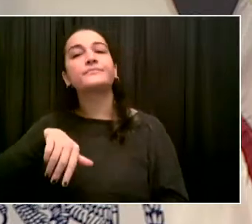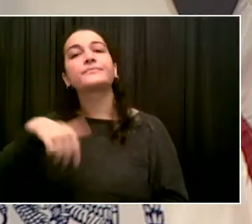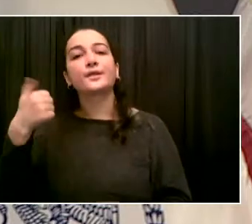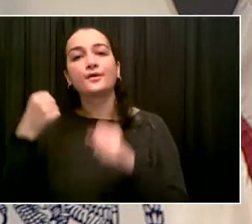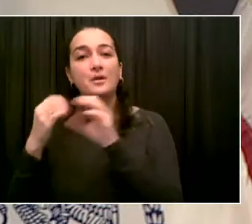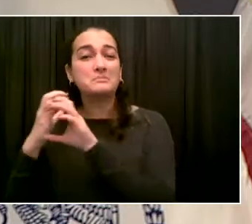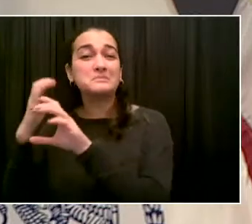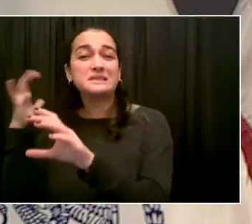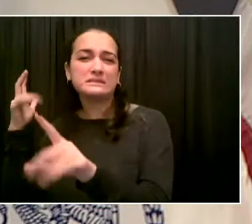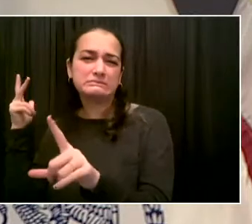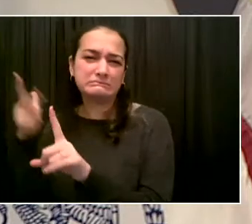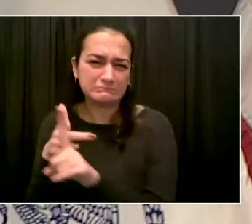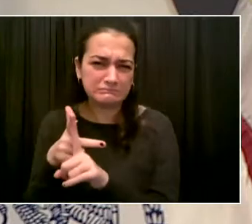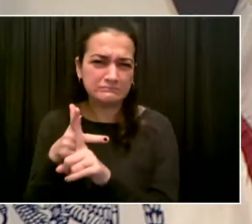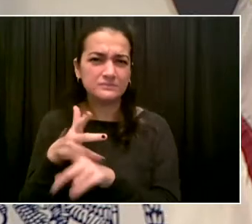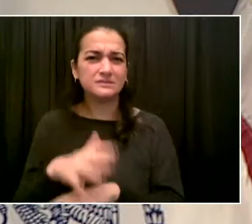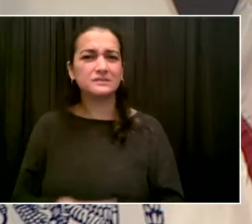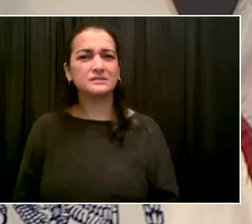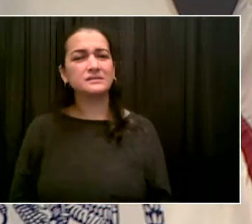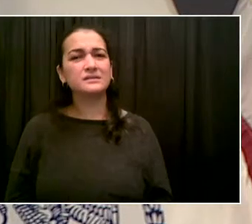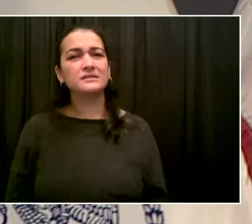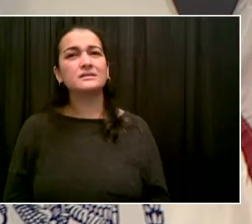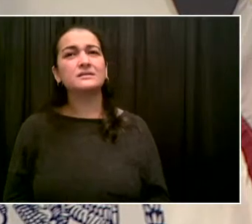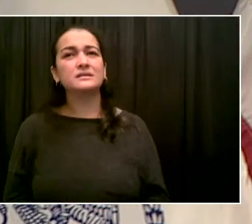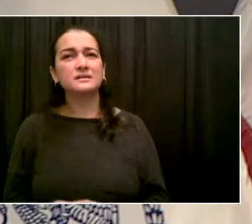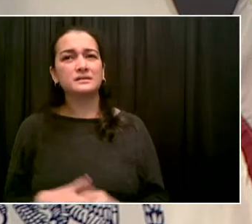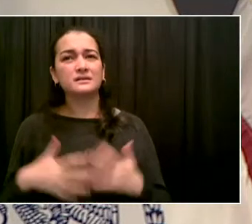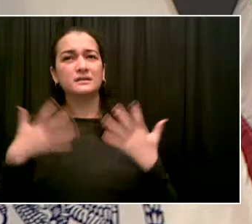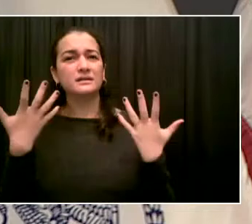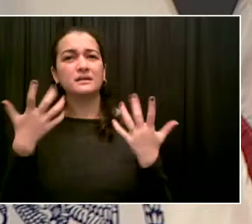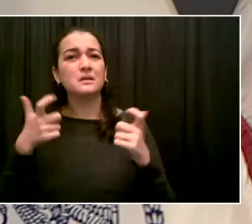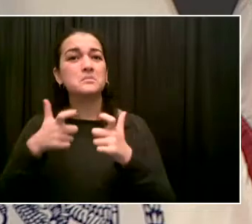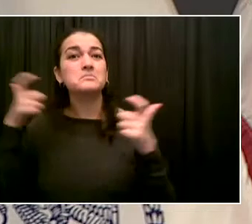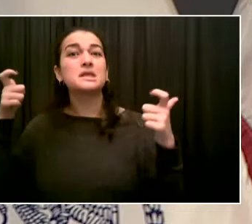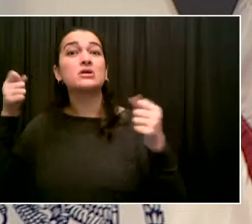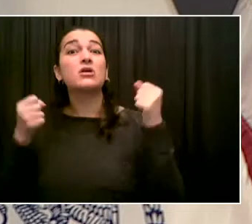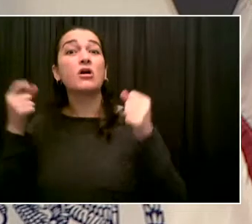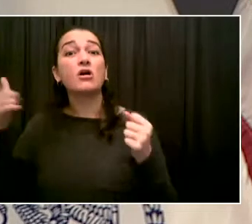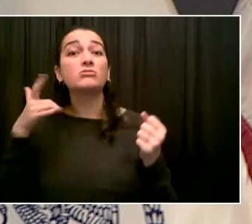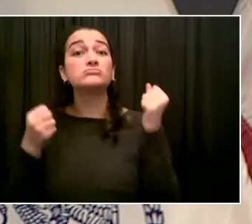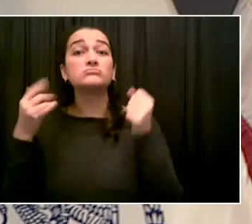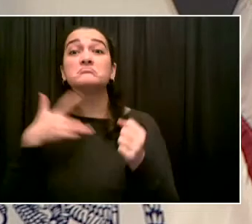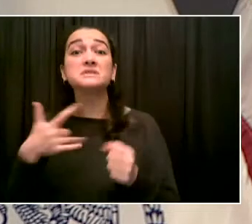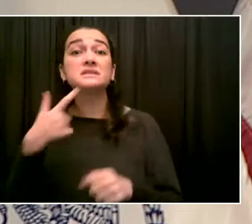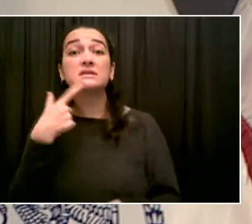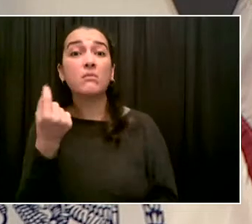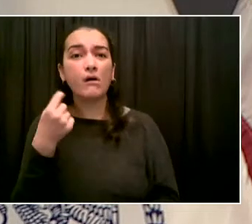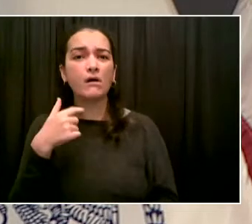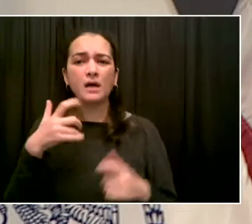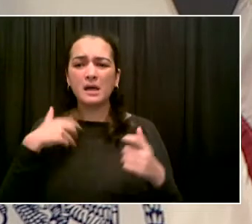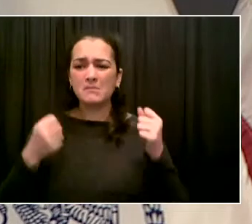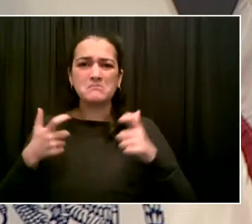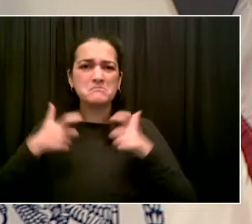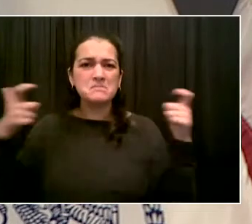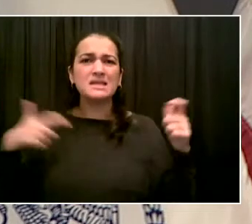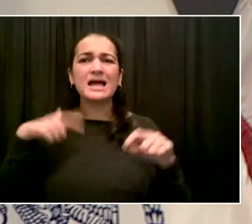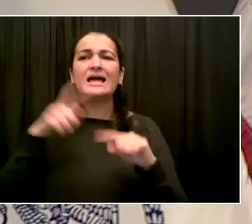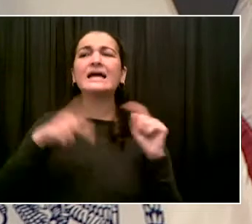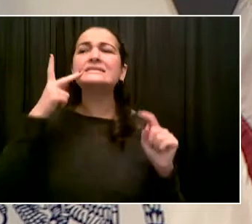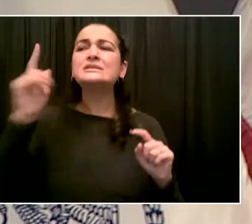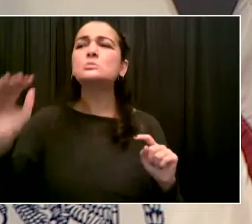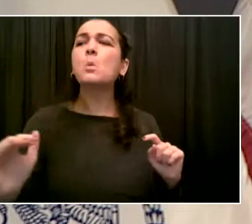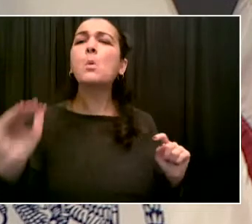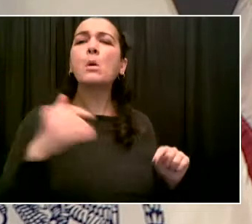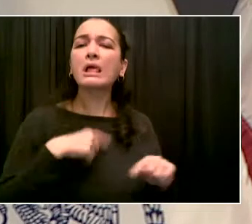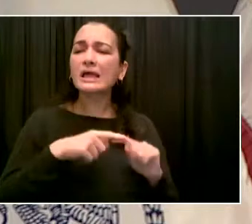of fatalities involving SUVs has risen 50% in the last 3 years versus the previous 3 years. And this year will likely be